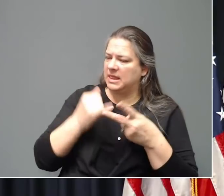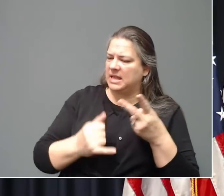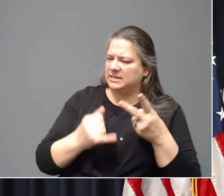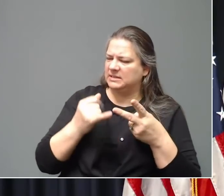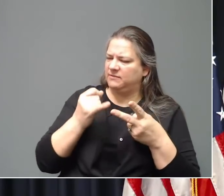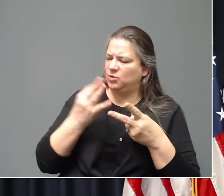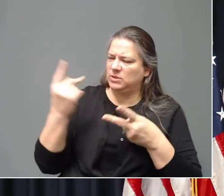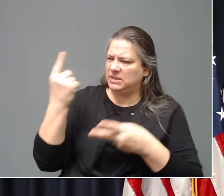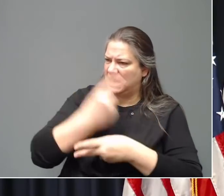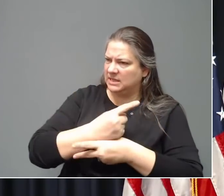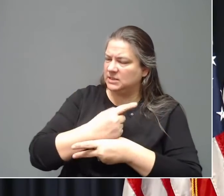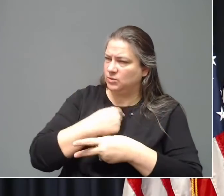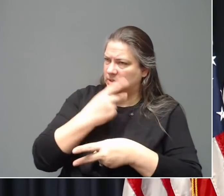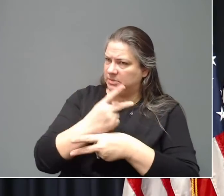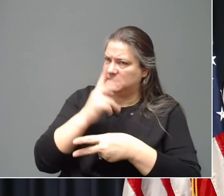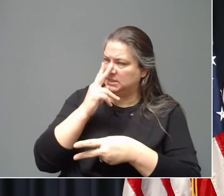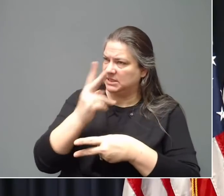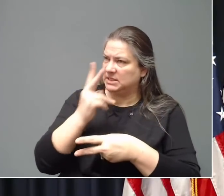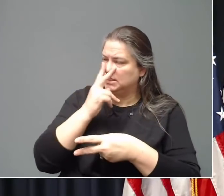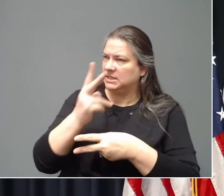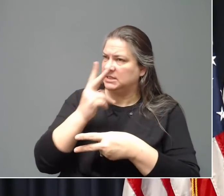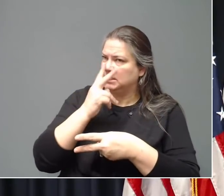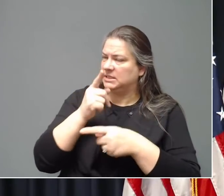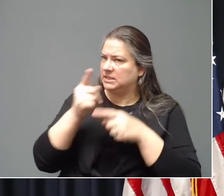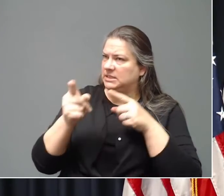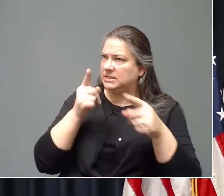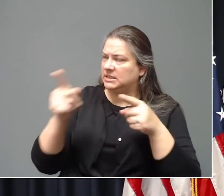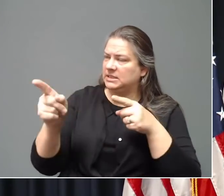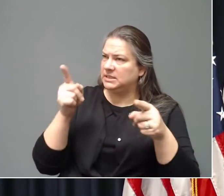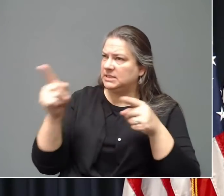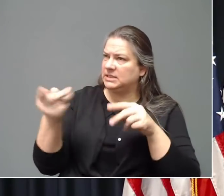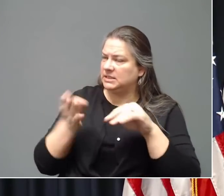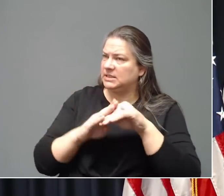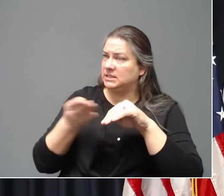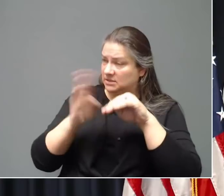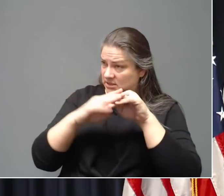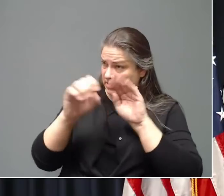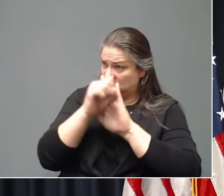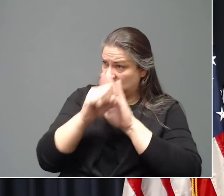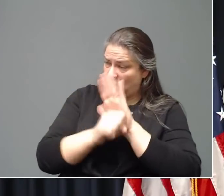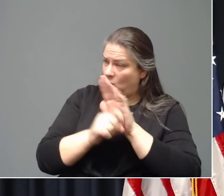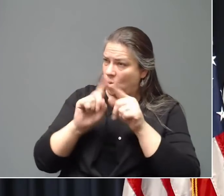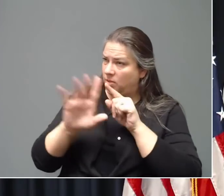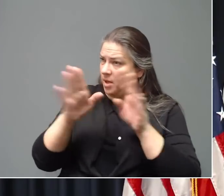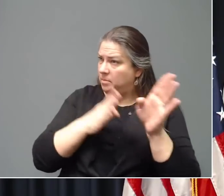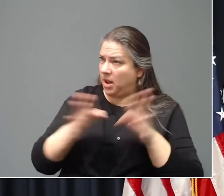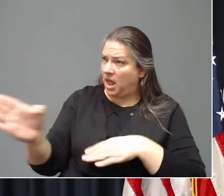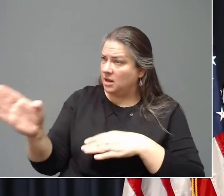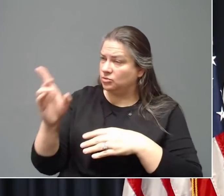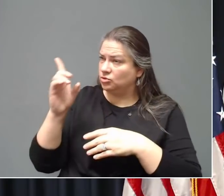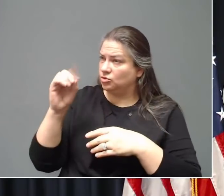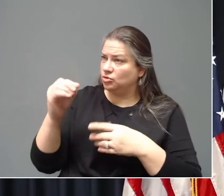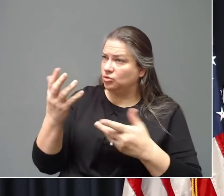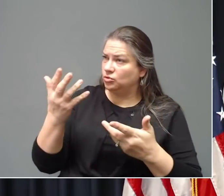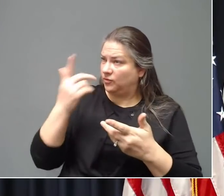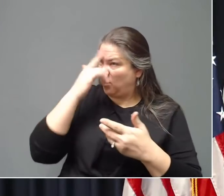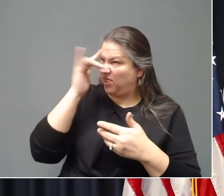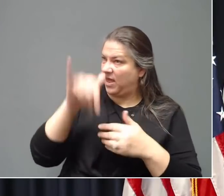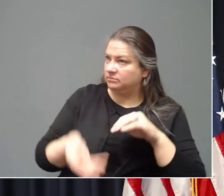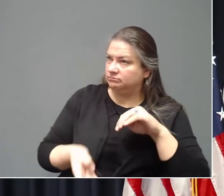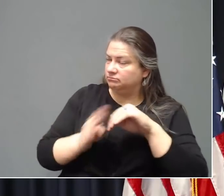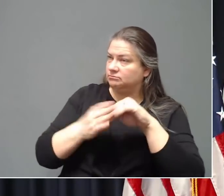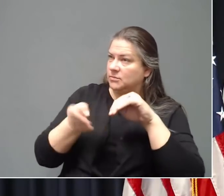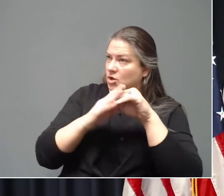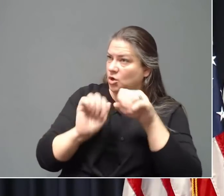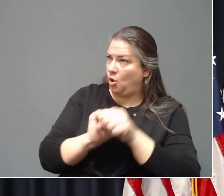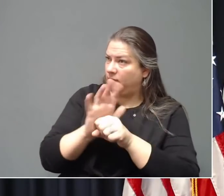keep seeing, does the state plan to take any new actions to try and curb those numbers? Appreciate it. So with regards to